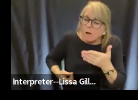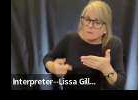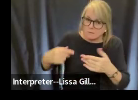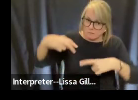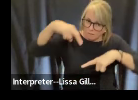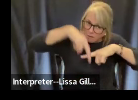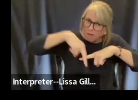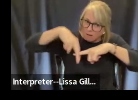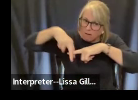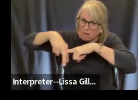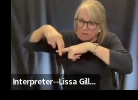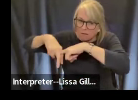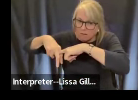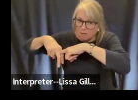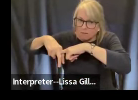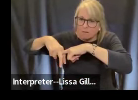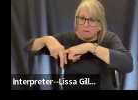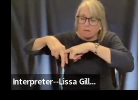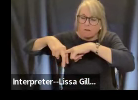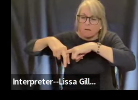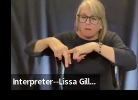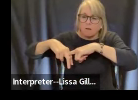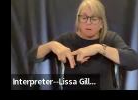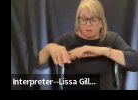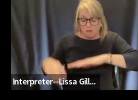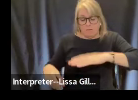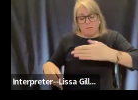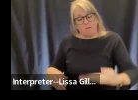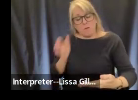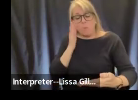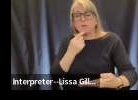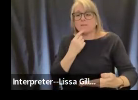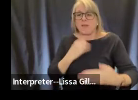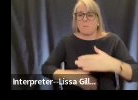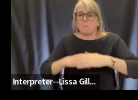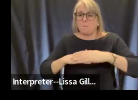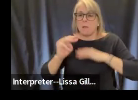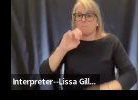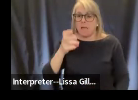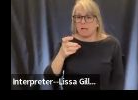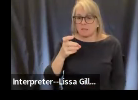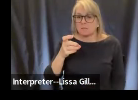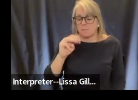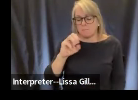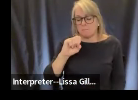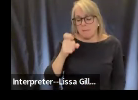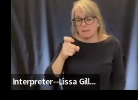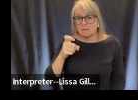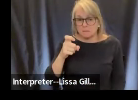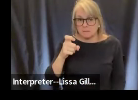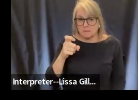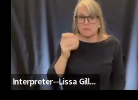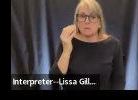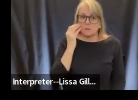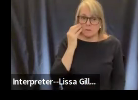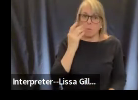And at the bottom of those, they usually always say what their maximum is. So knowing what the object